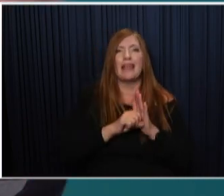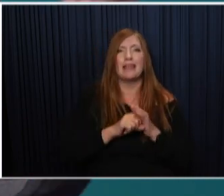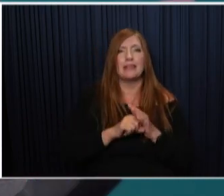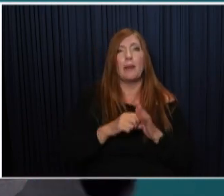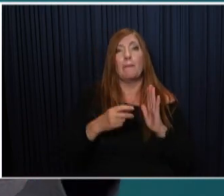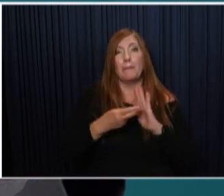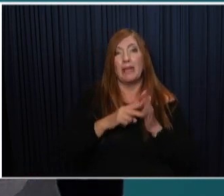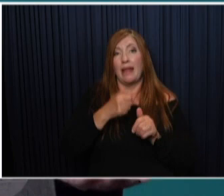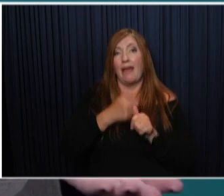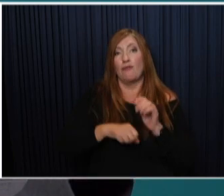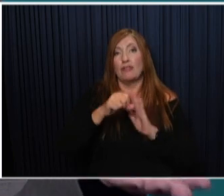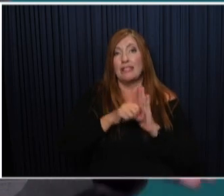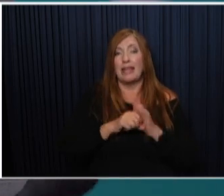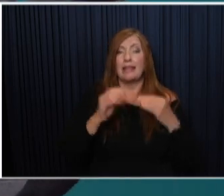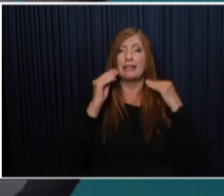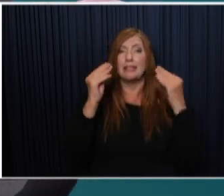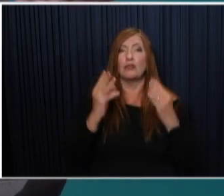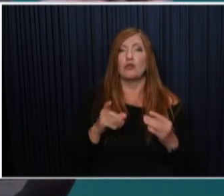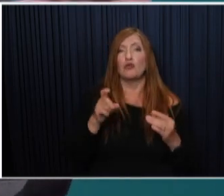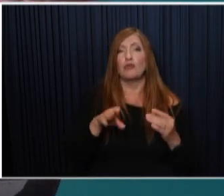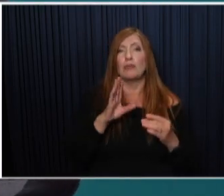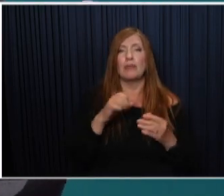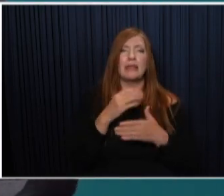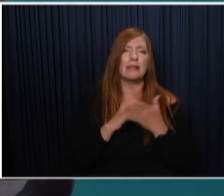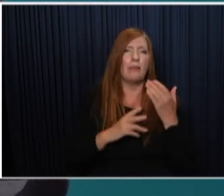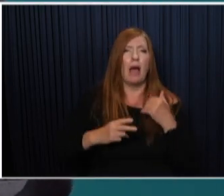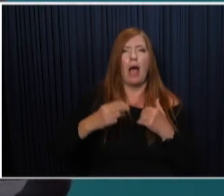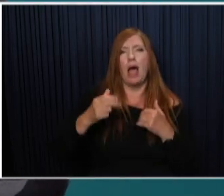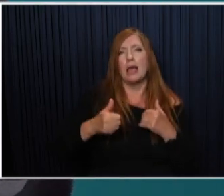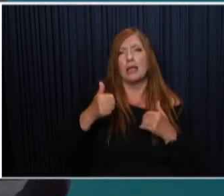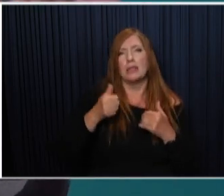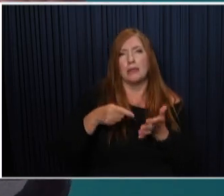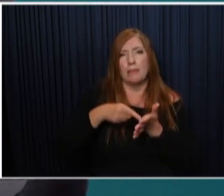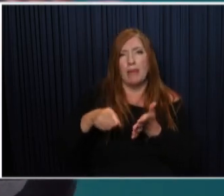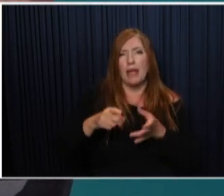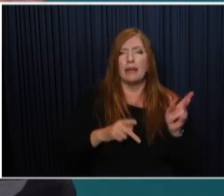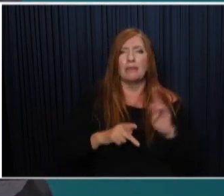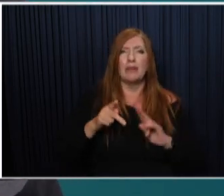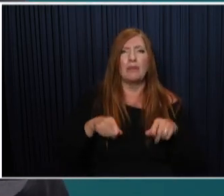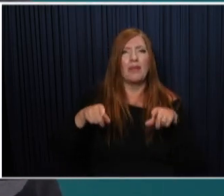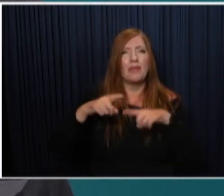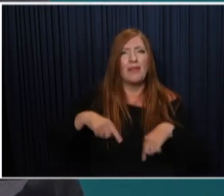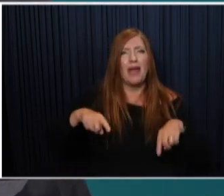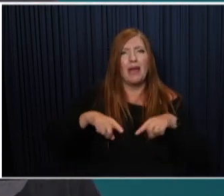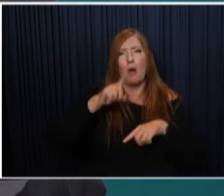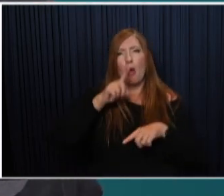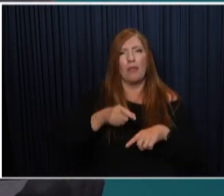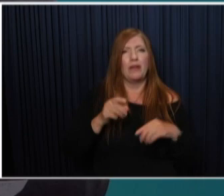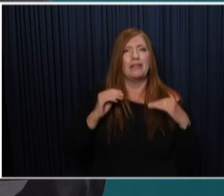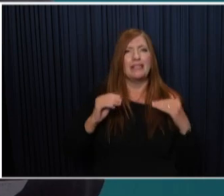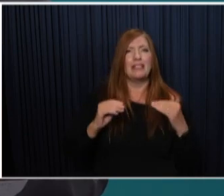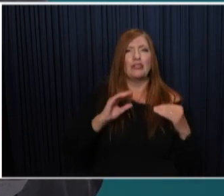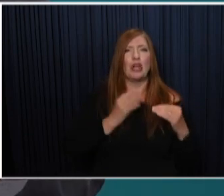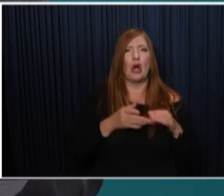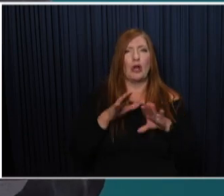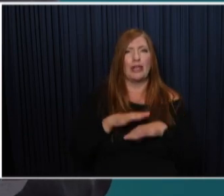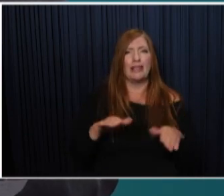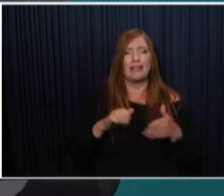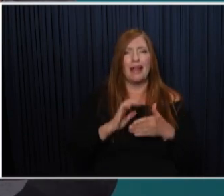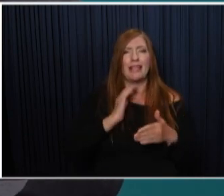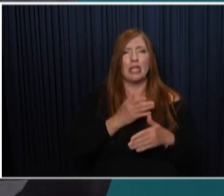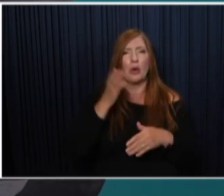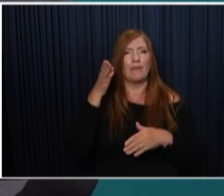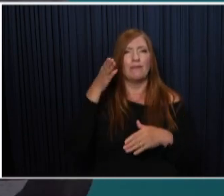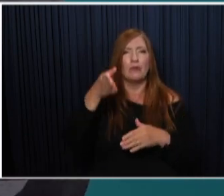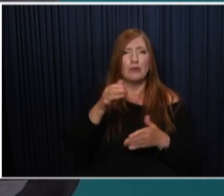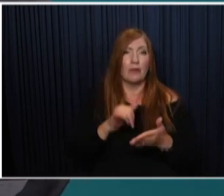state, their teachers should be some of the highest paid folks. They're educating our kids. That's our future.